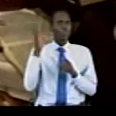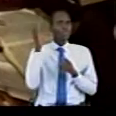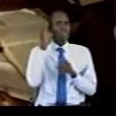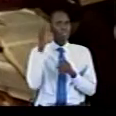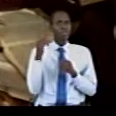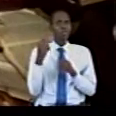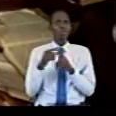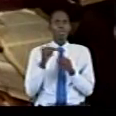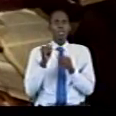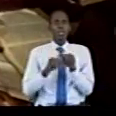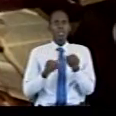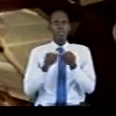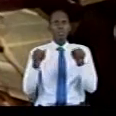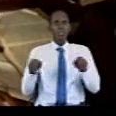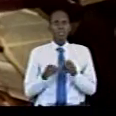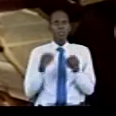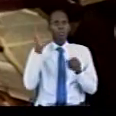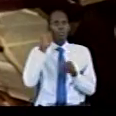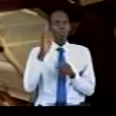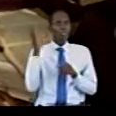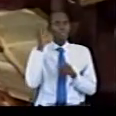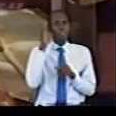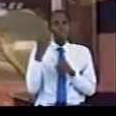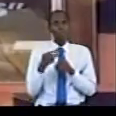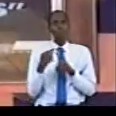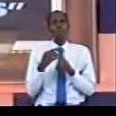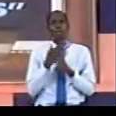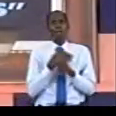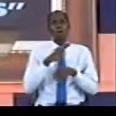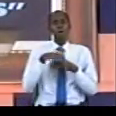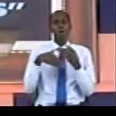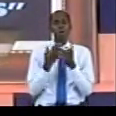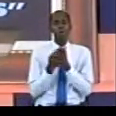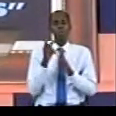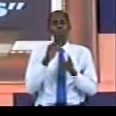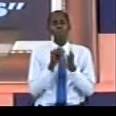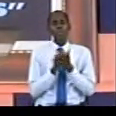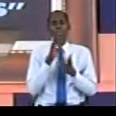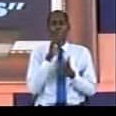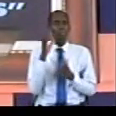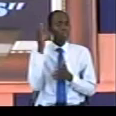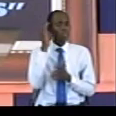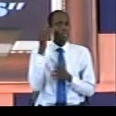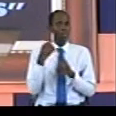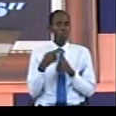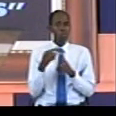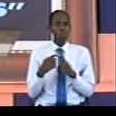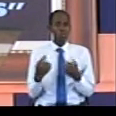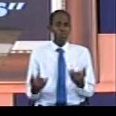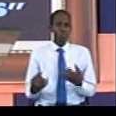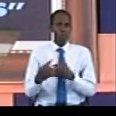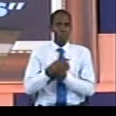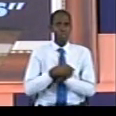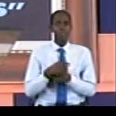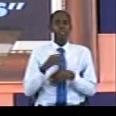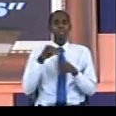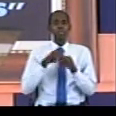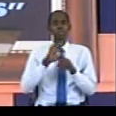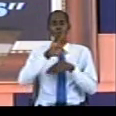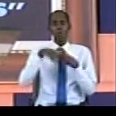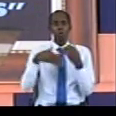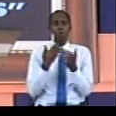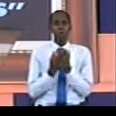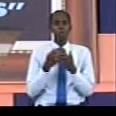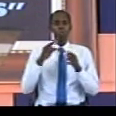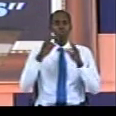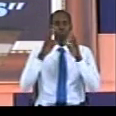area will hear the word. And all the people who are hearing today, your communities, your region and your state, every locality, every village, every